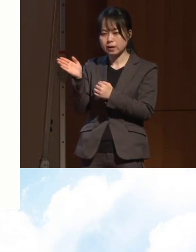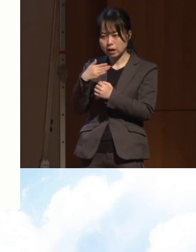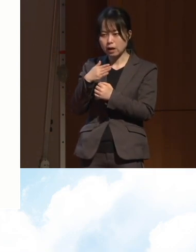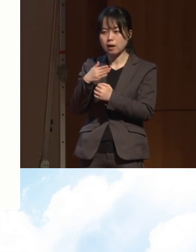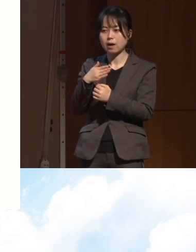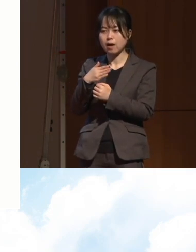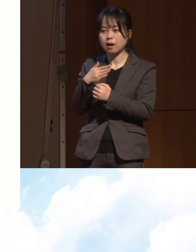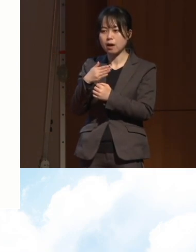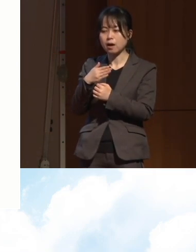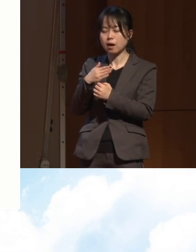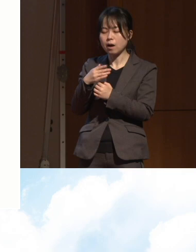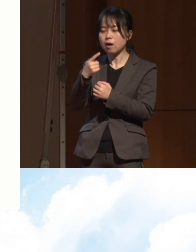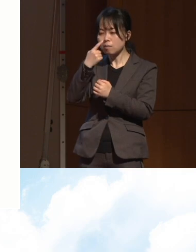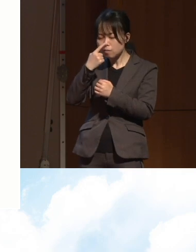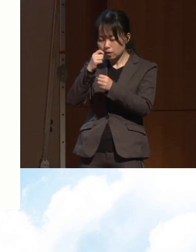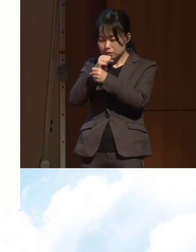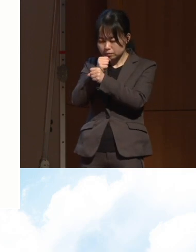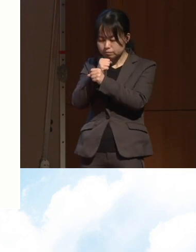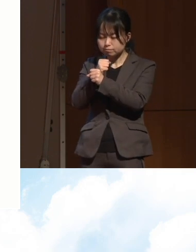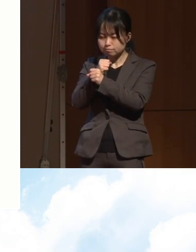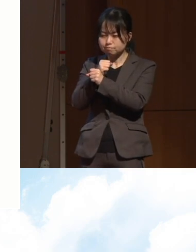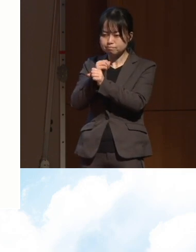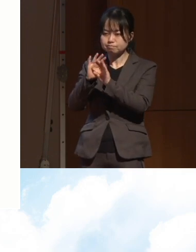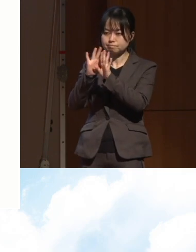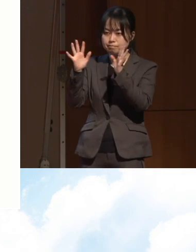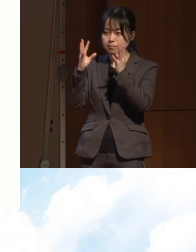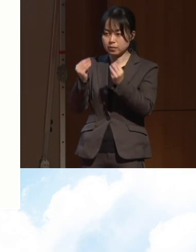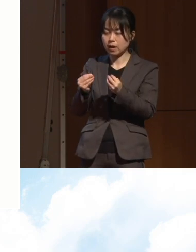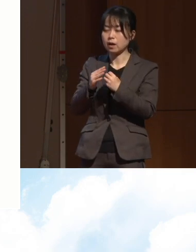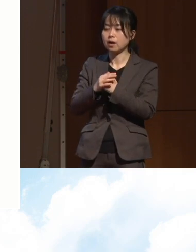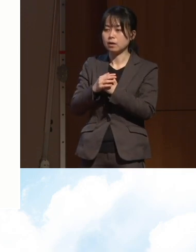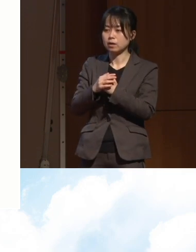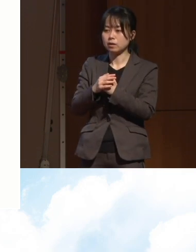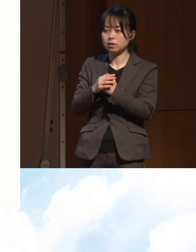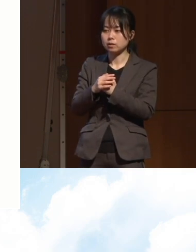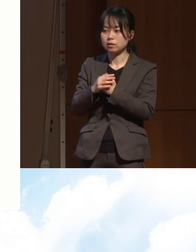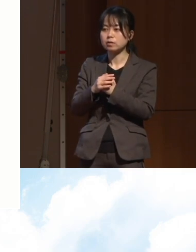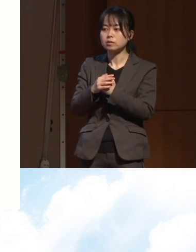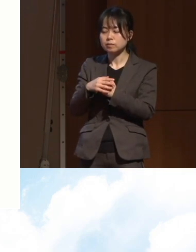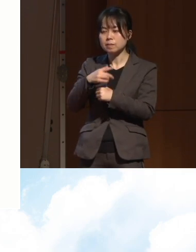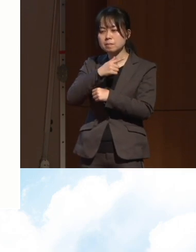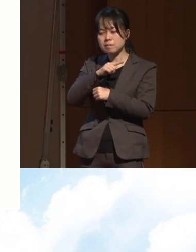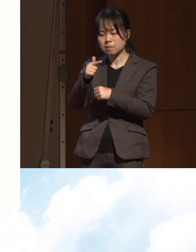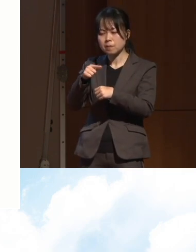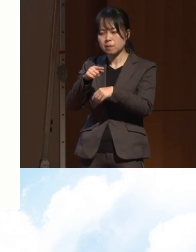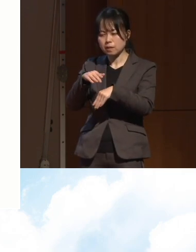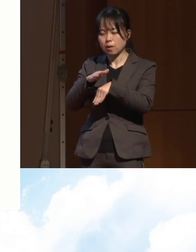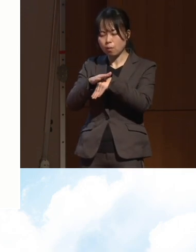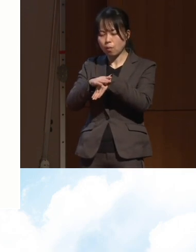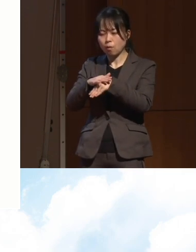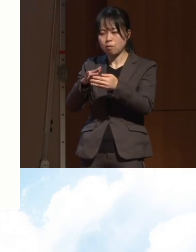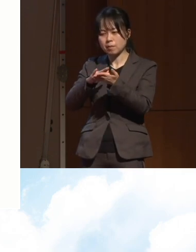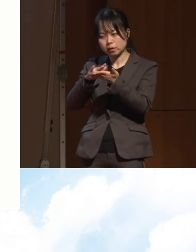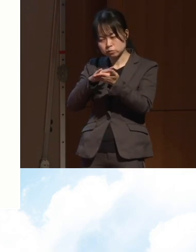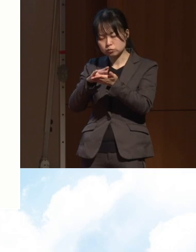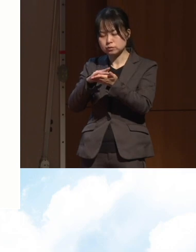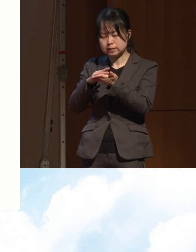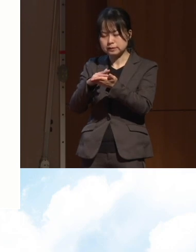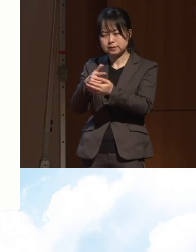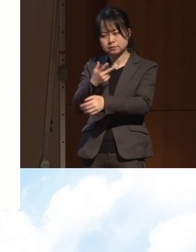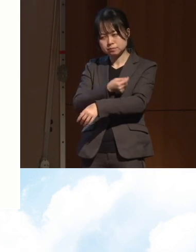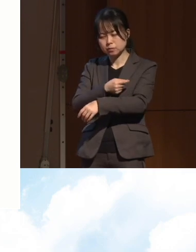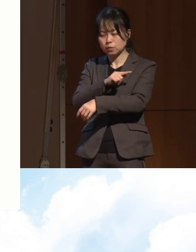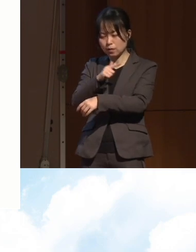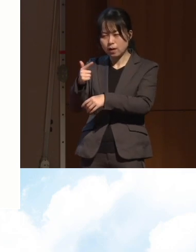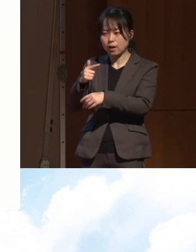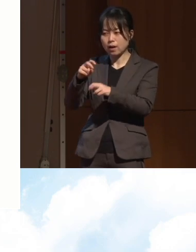Ebola, there had been many attempts to develop a vaccine against that virus because I wasn't the only one thinking that